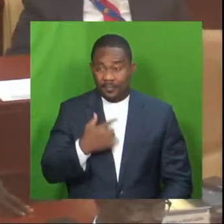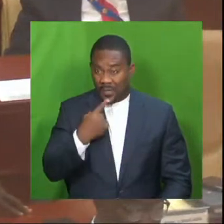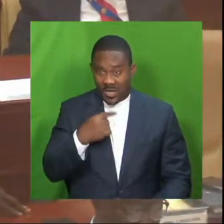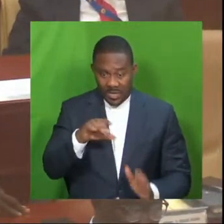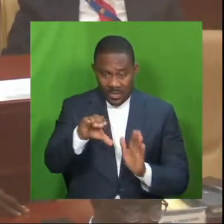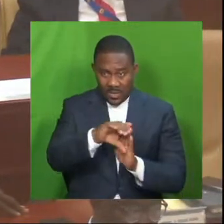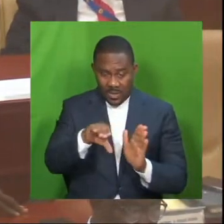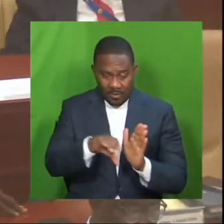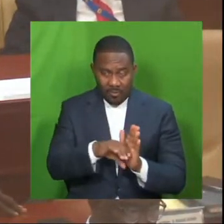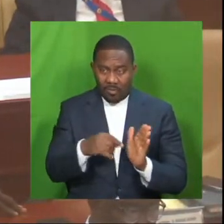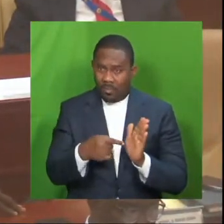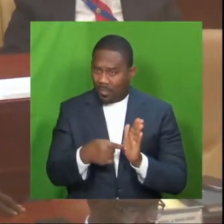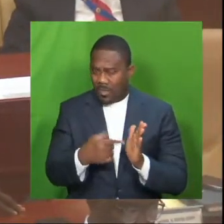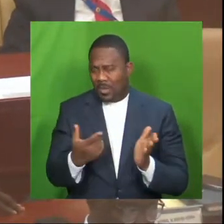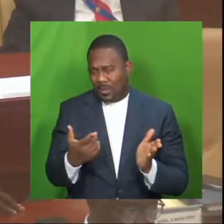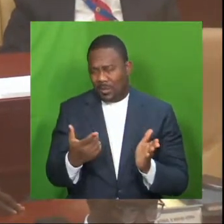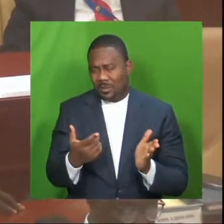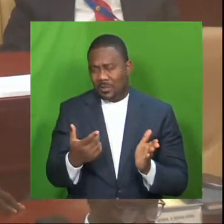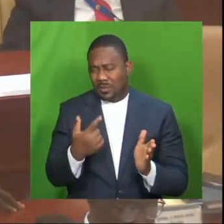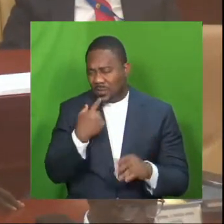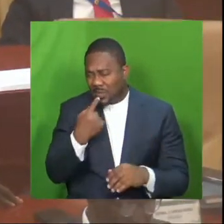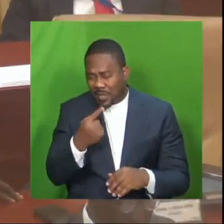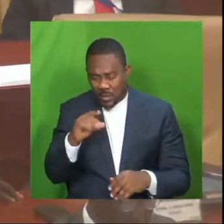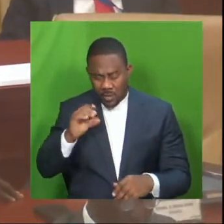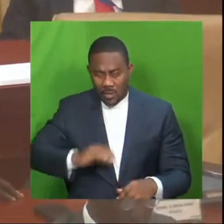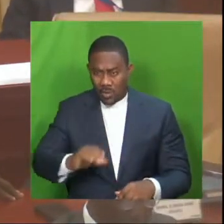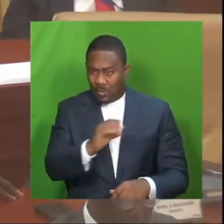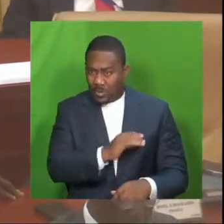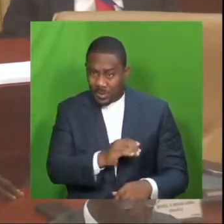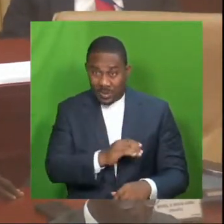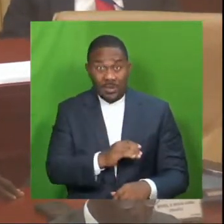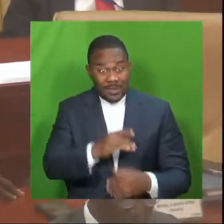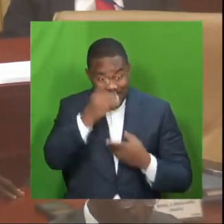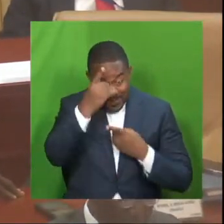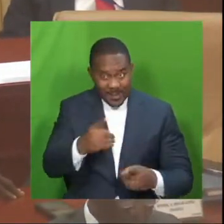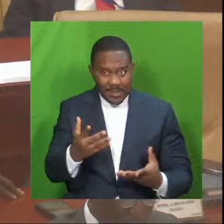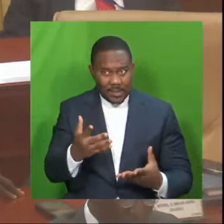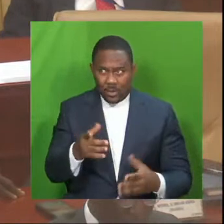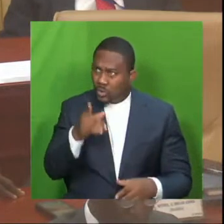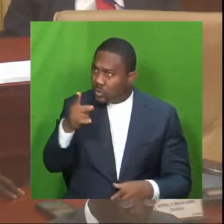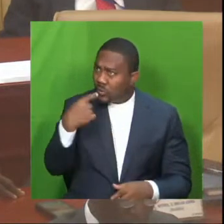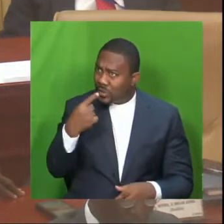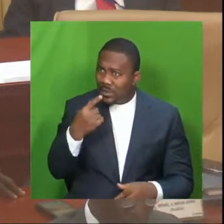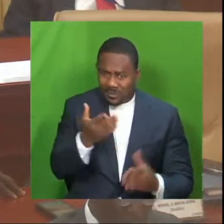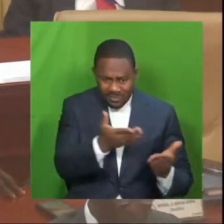it is the committee's decision. You are saying it will be brought here and